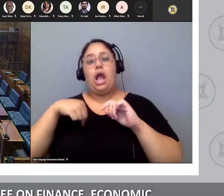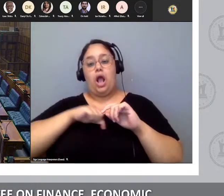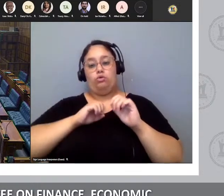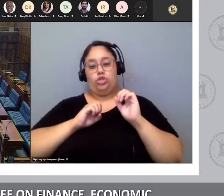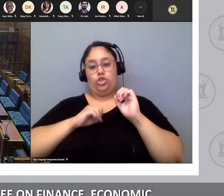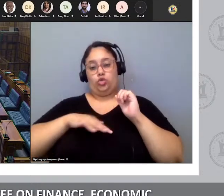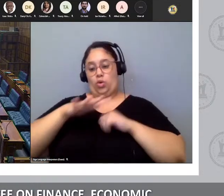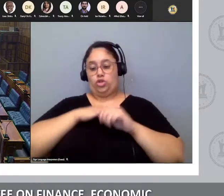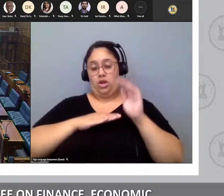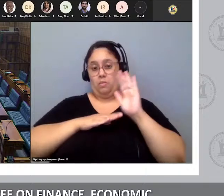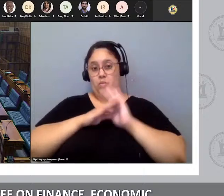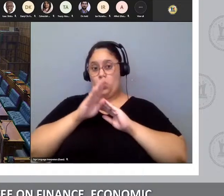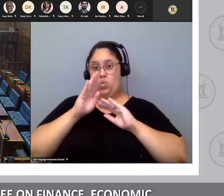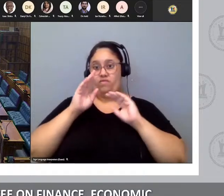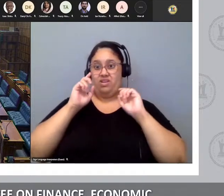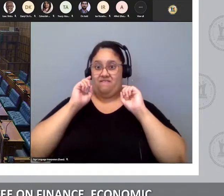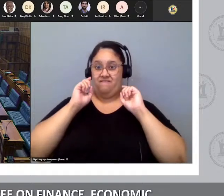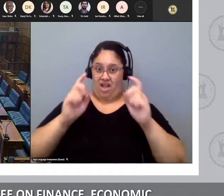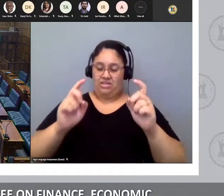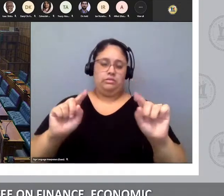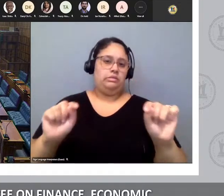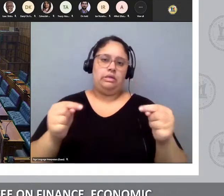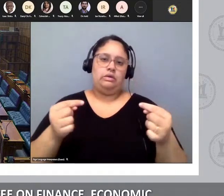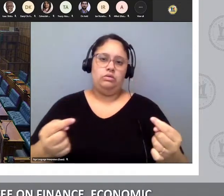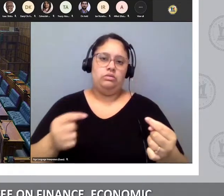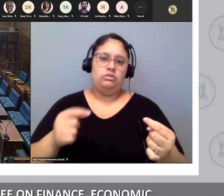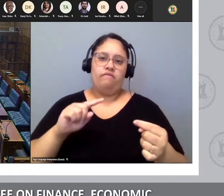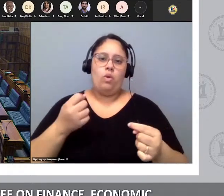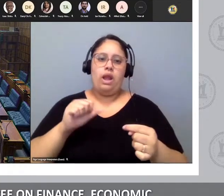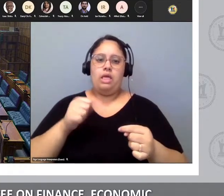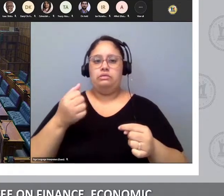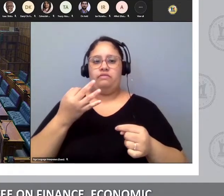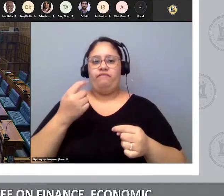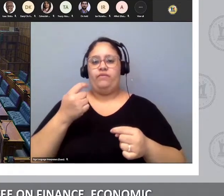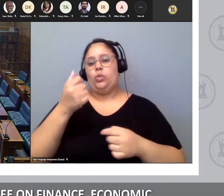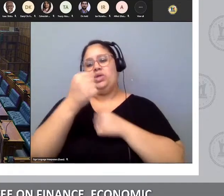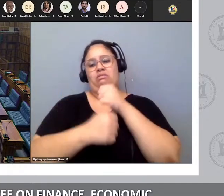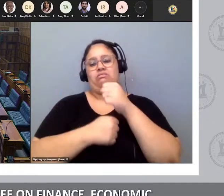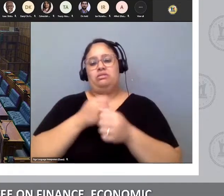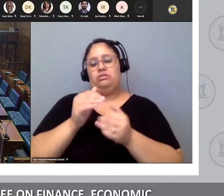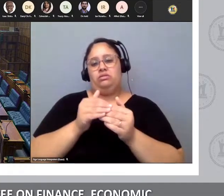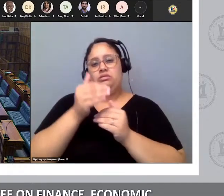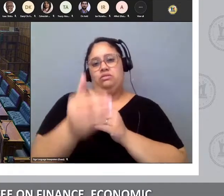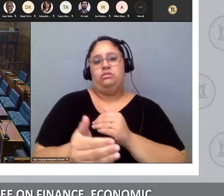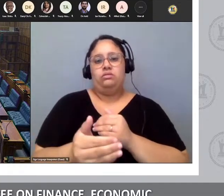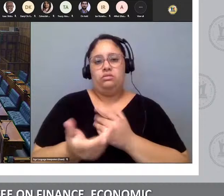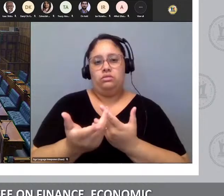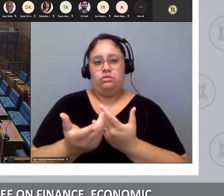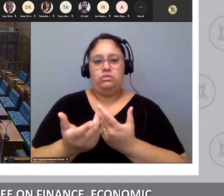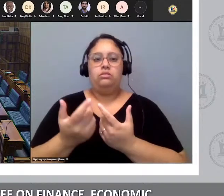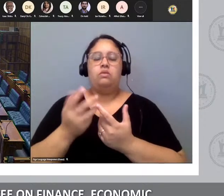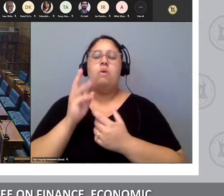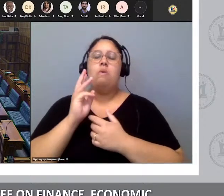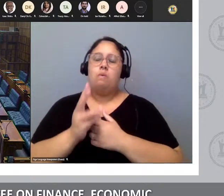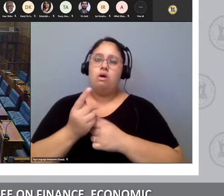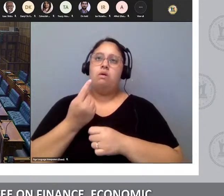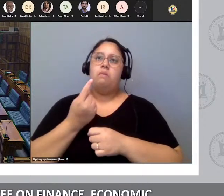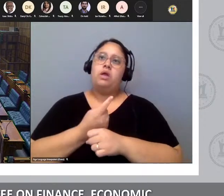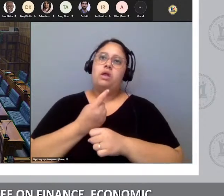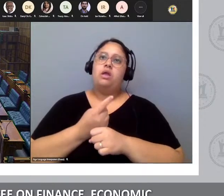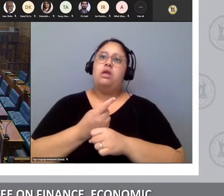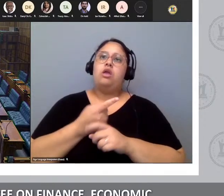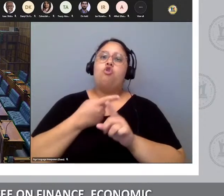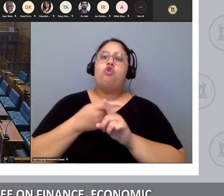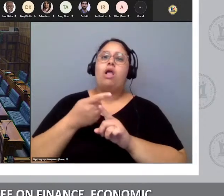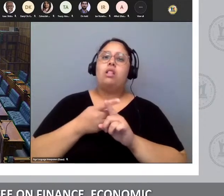improving drastically for the next couple of years um obviously there's going to be